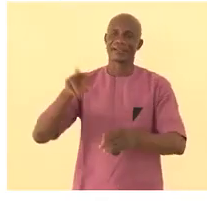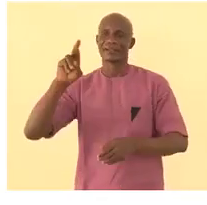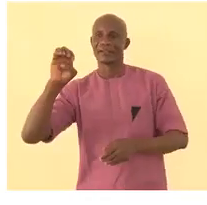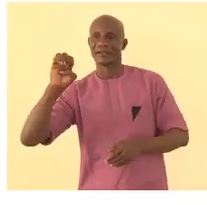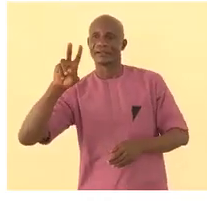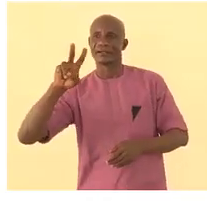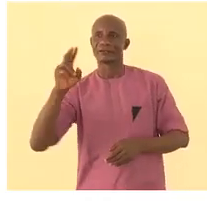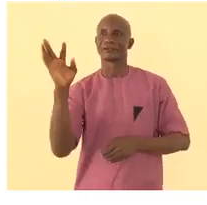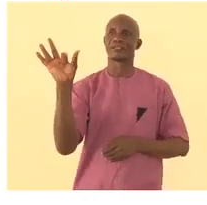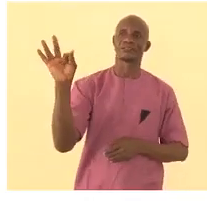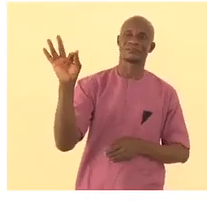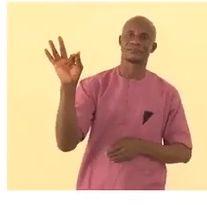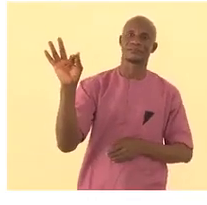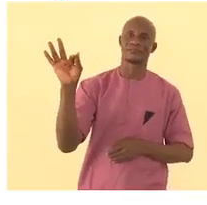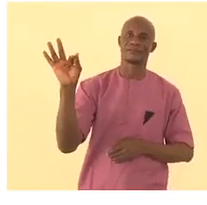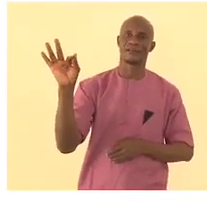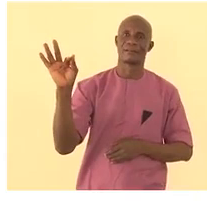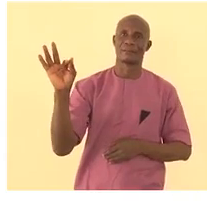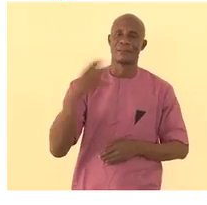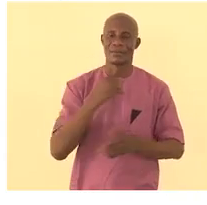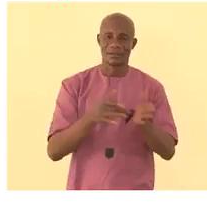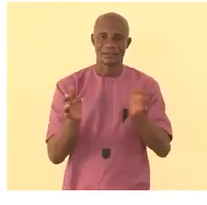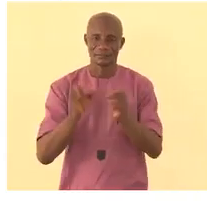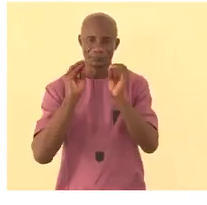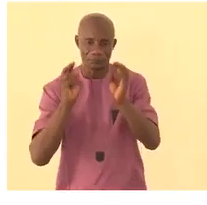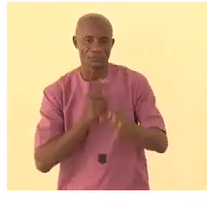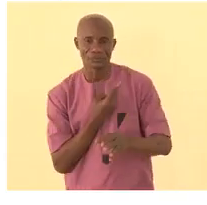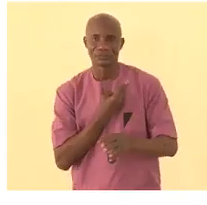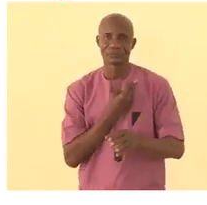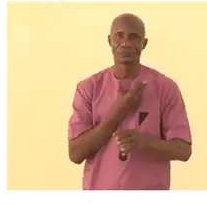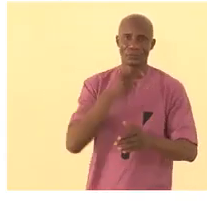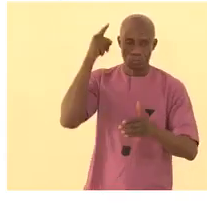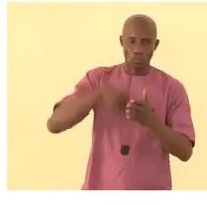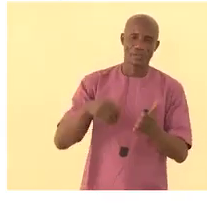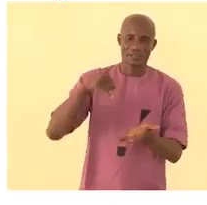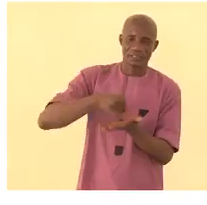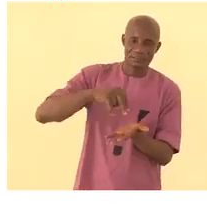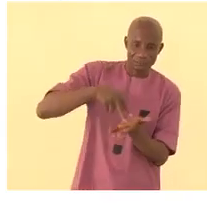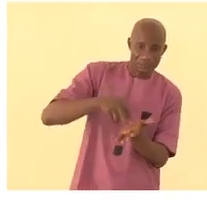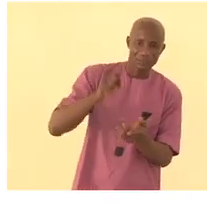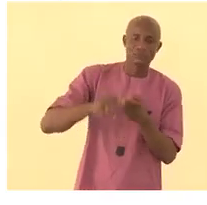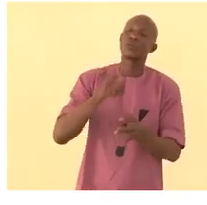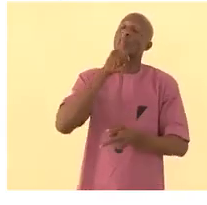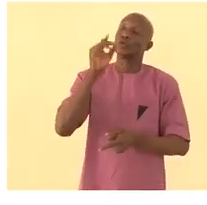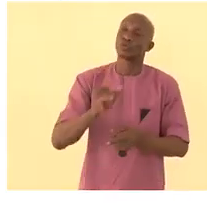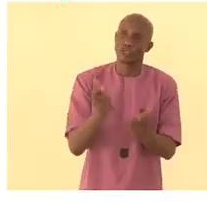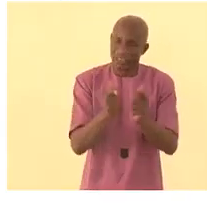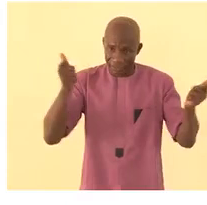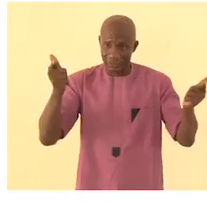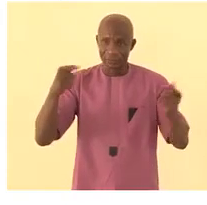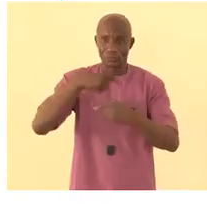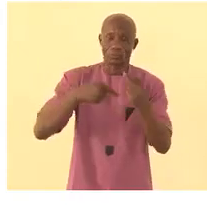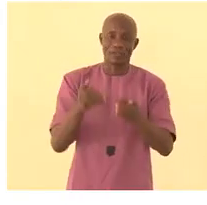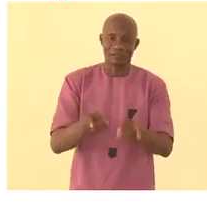in Revelations chapter 19. And Jesus teaches us what it means to be truly great when